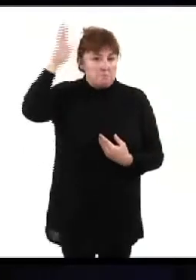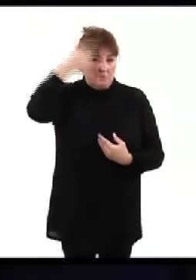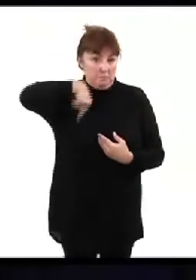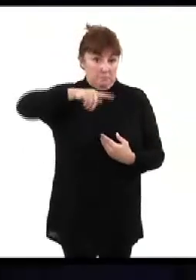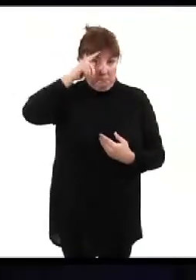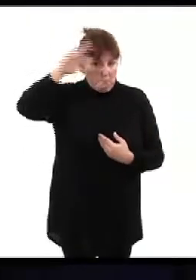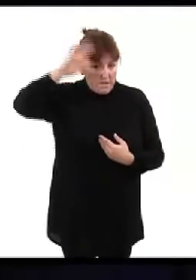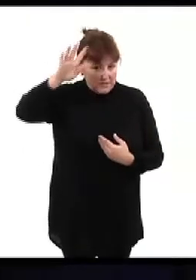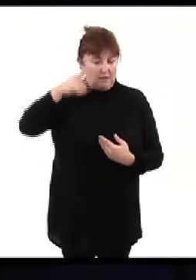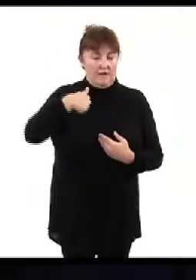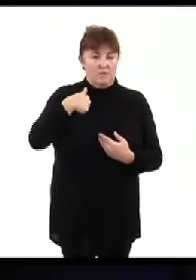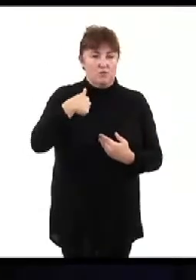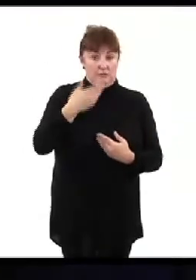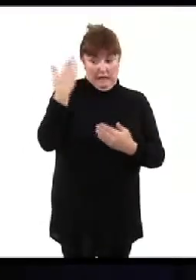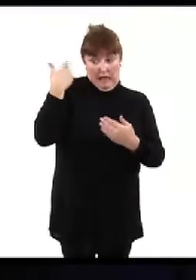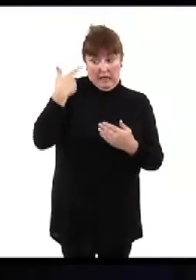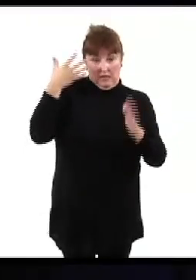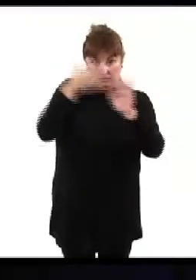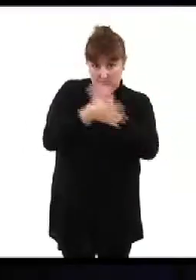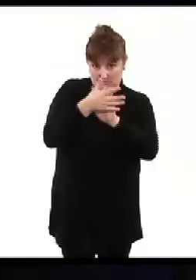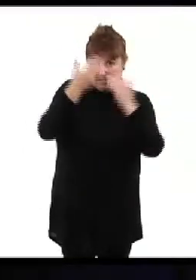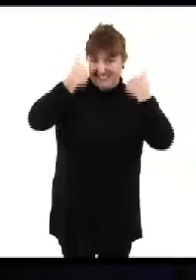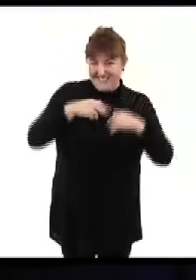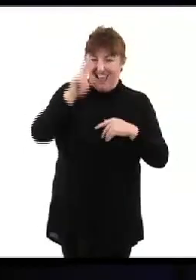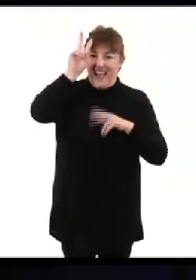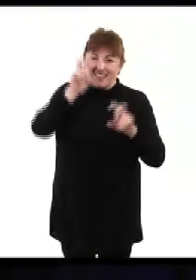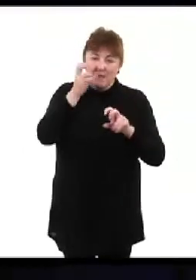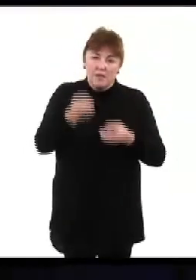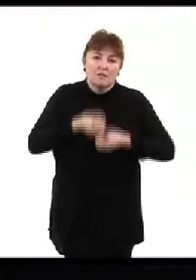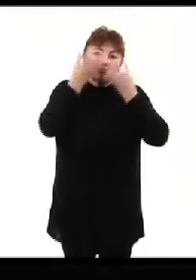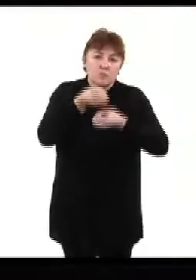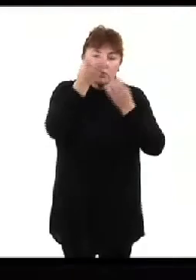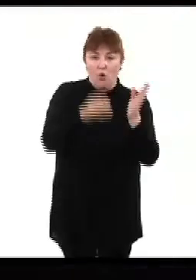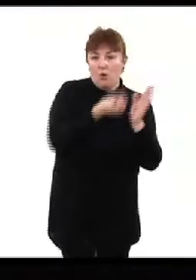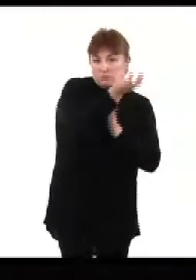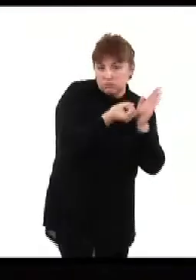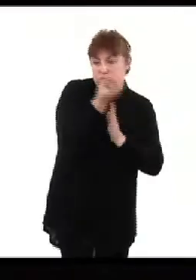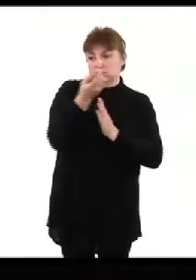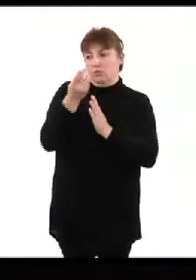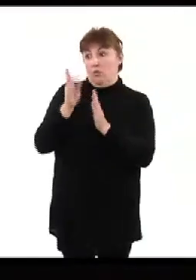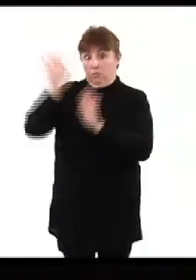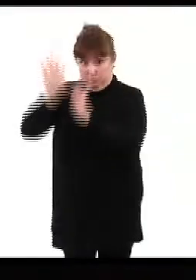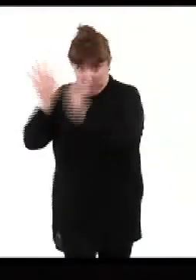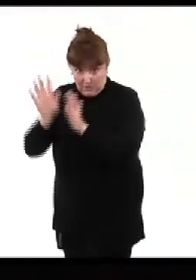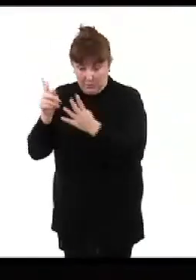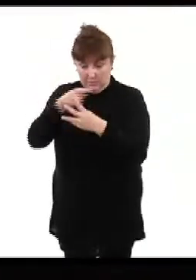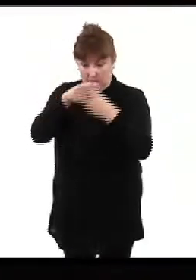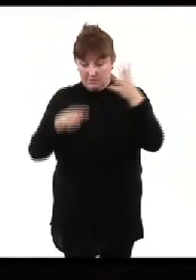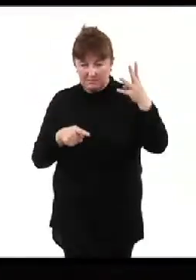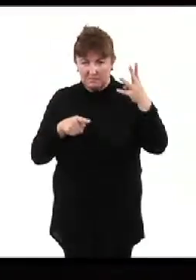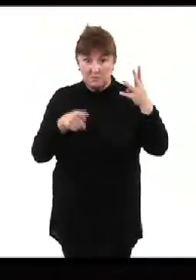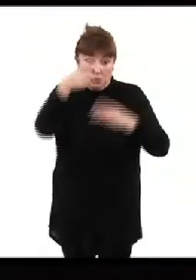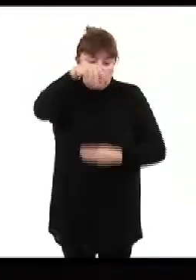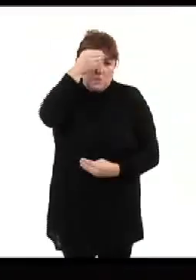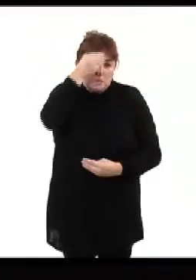word production and sign production and pantomime production, you can think about if these pantomimic type signs pattern